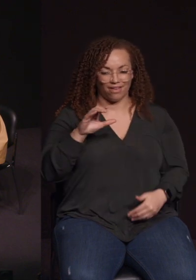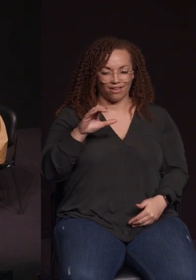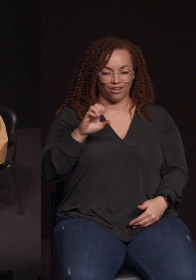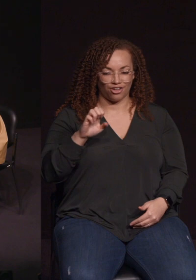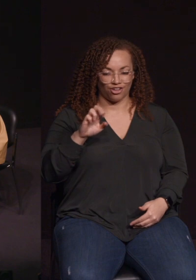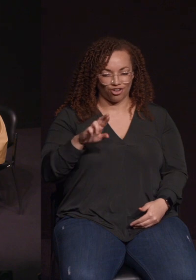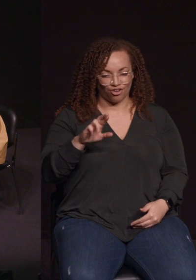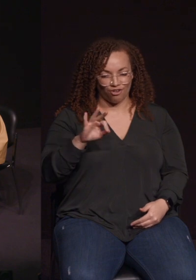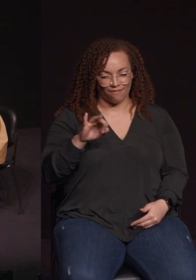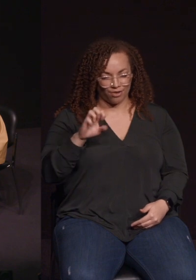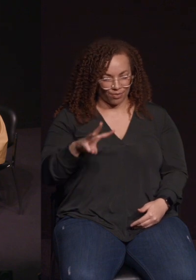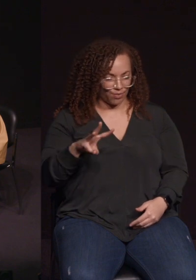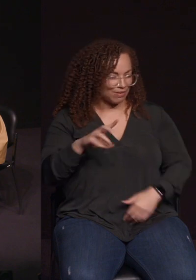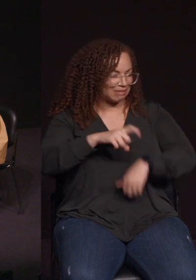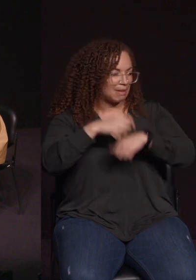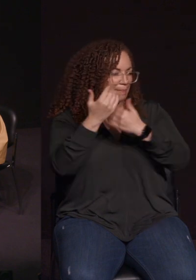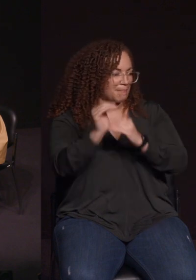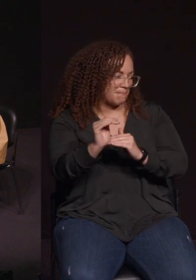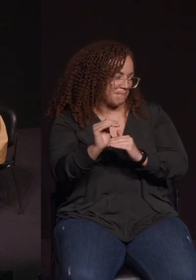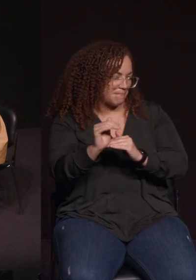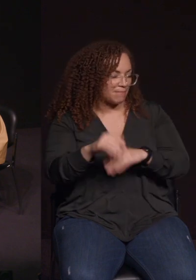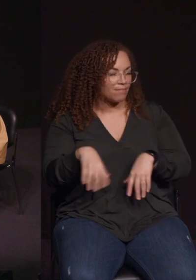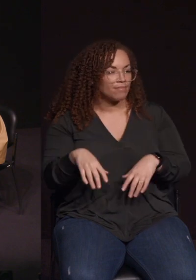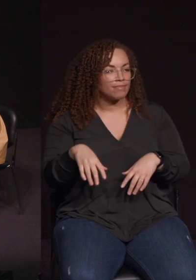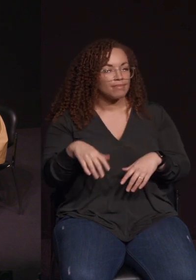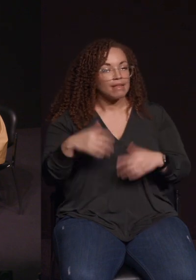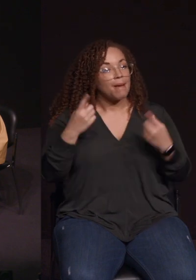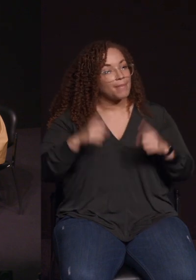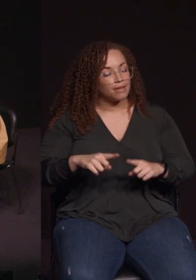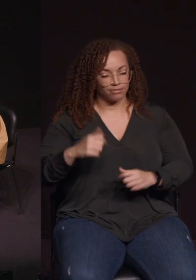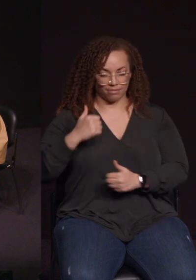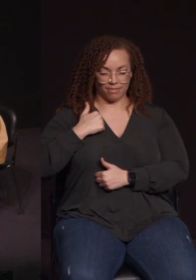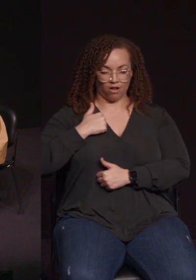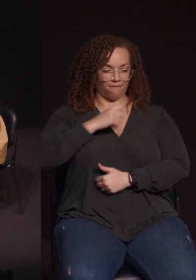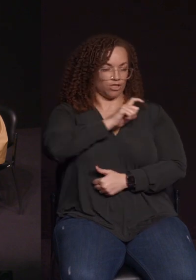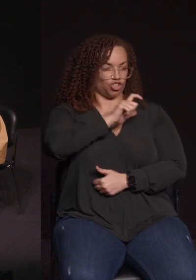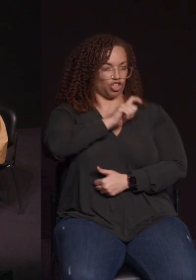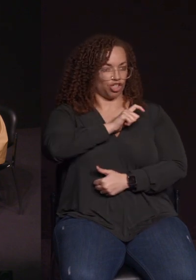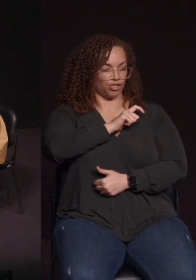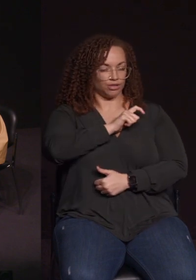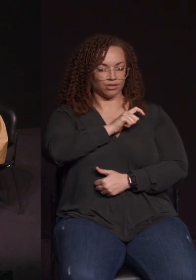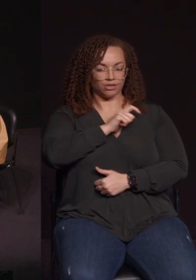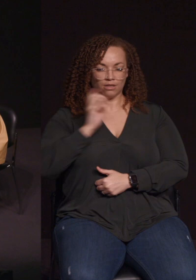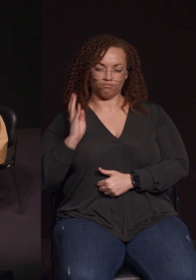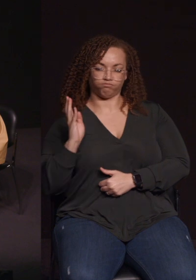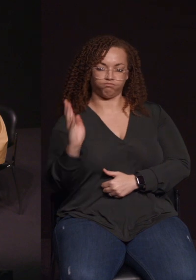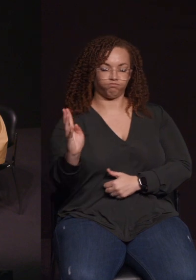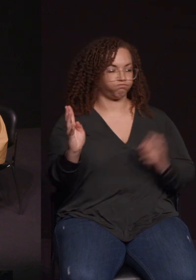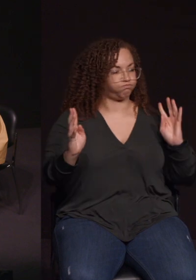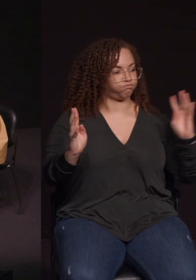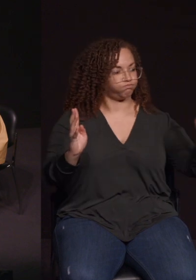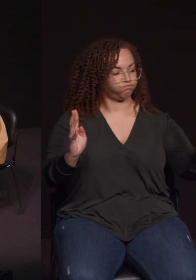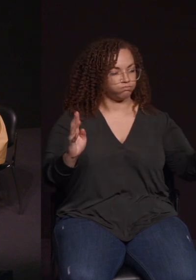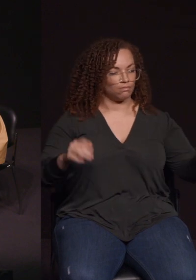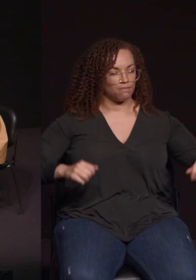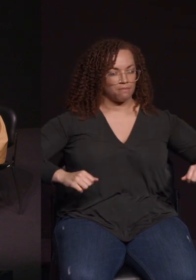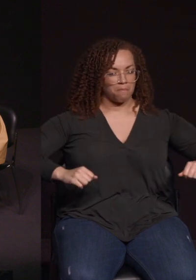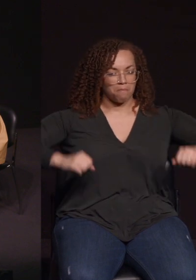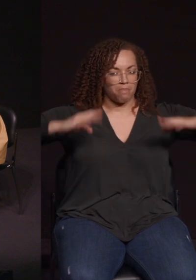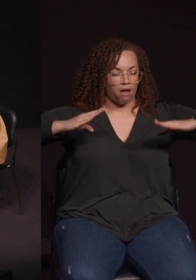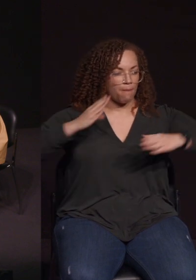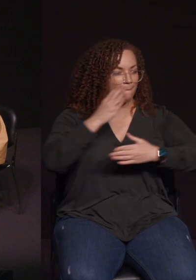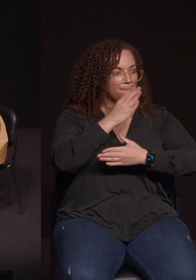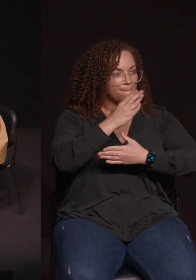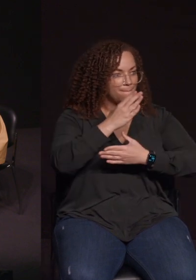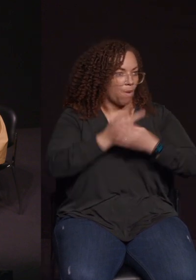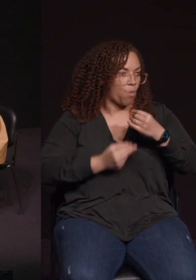military uniform officers block both ends of the streets off. So if they went in or got off their job at a